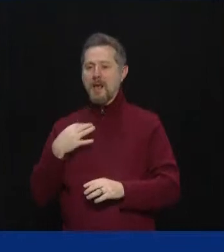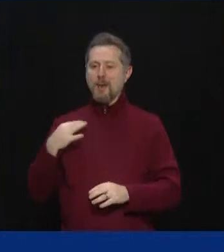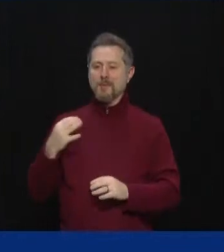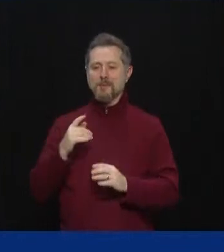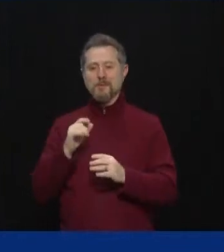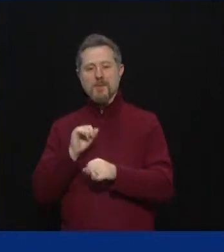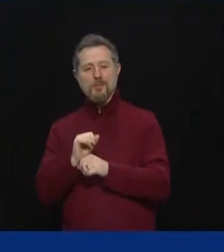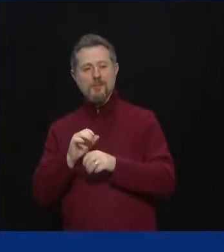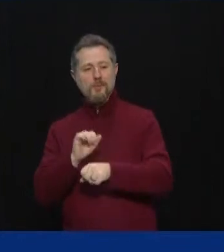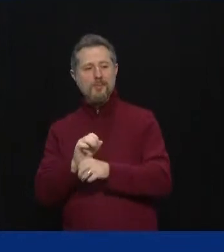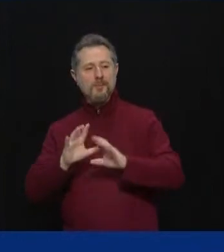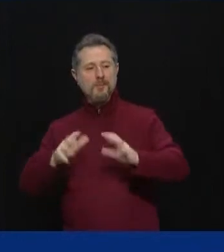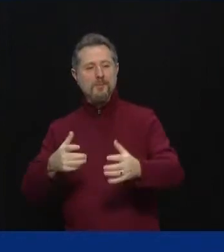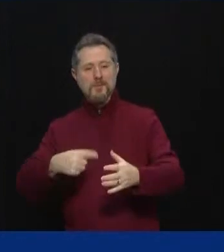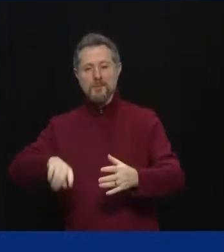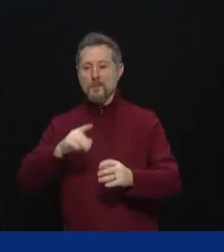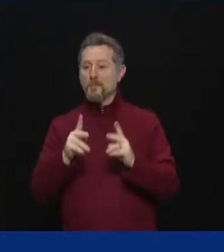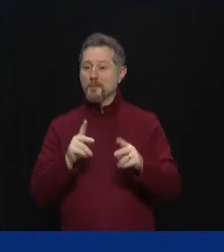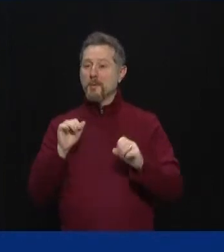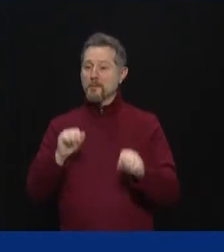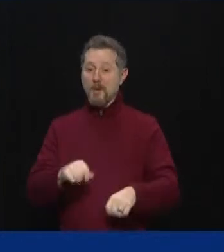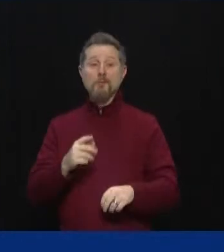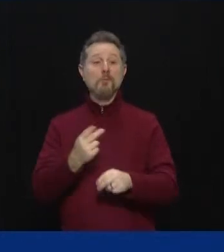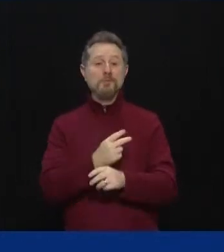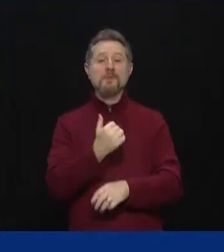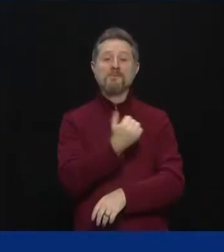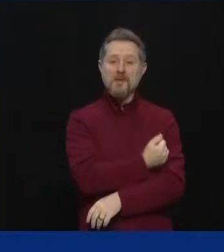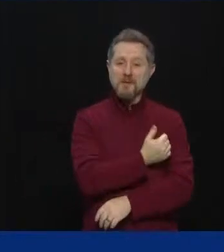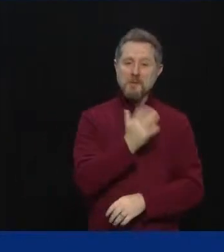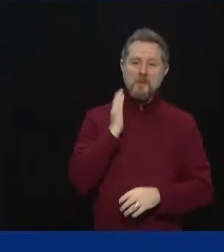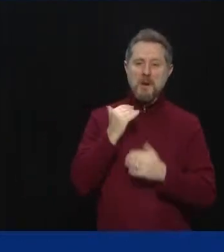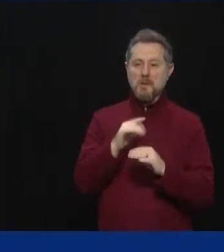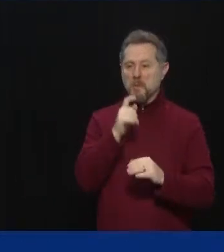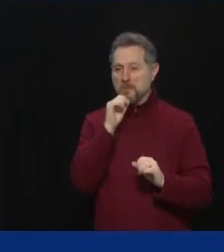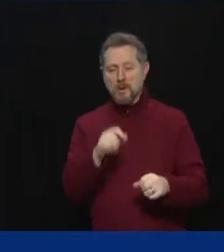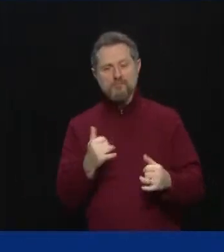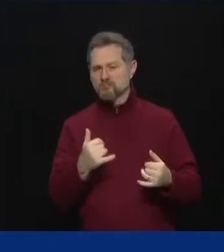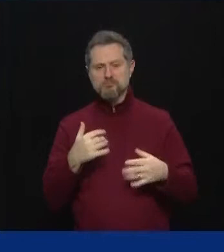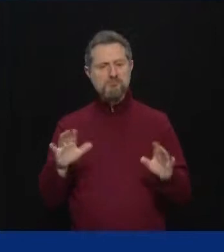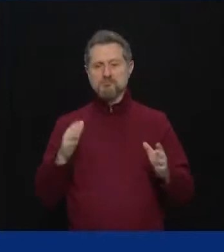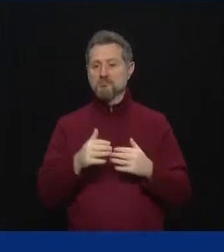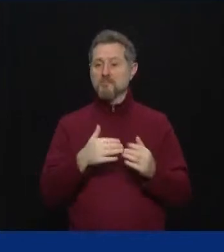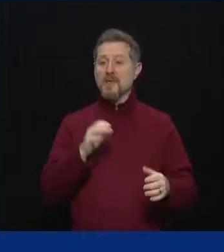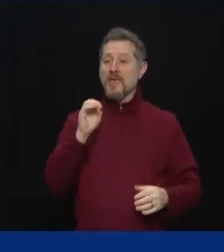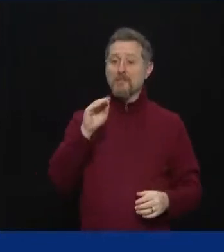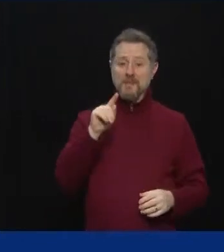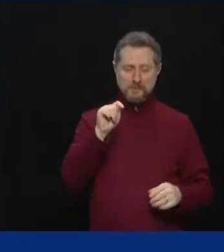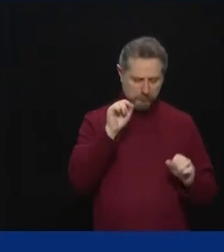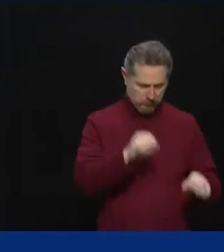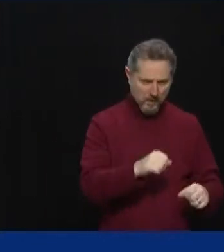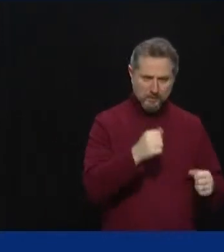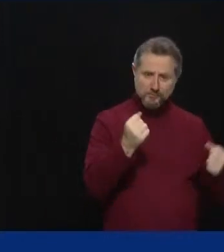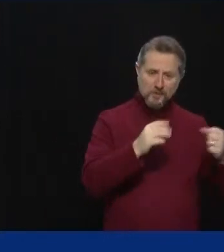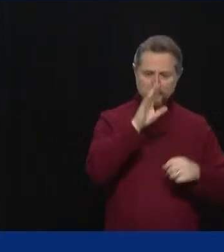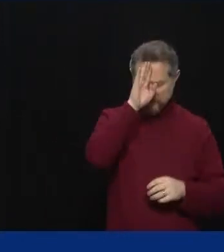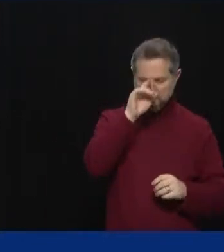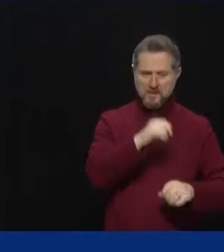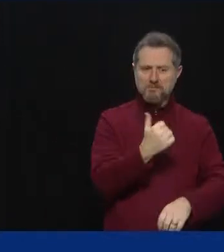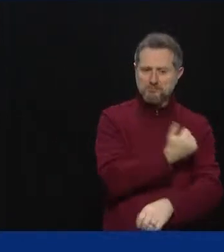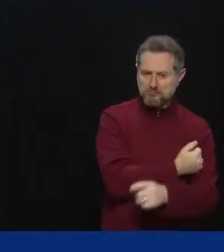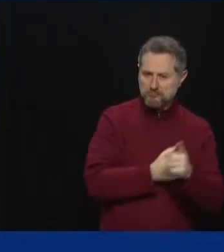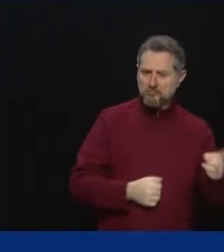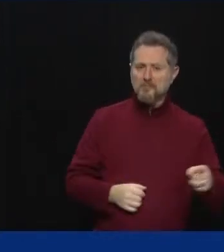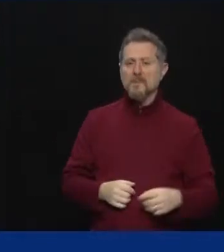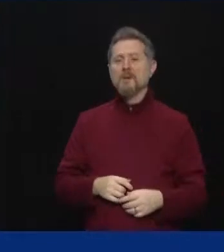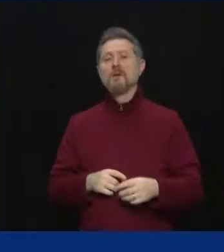to administer the vaccine, because at one time it was limited. We've expanded to EMTs and others, so we have a larger pool of people who can administer vaccinations. We're